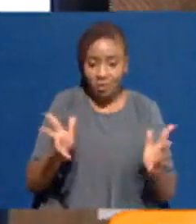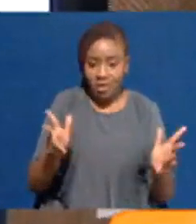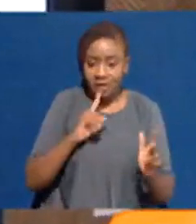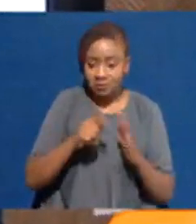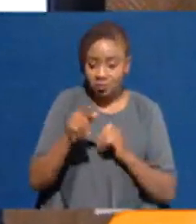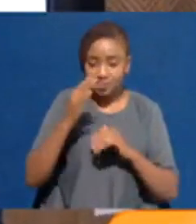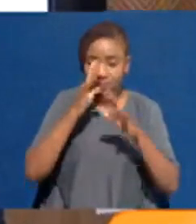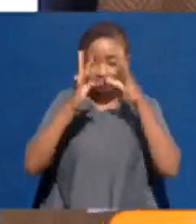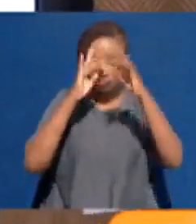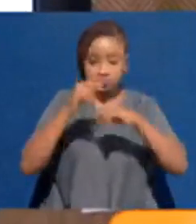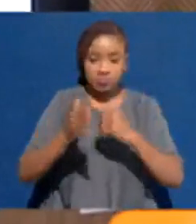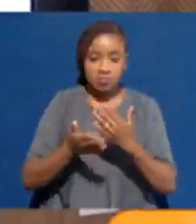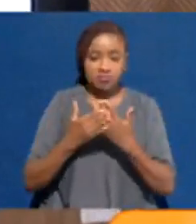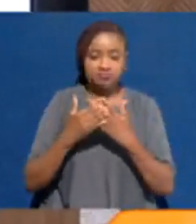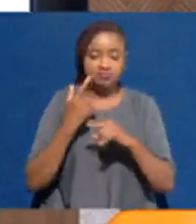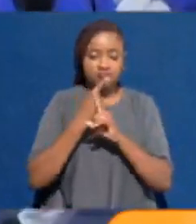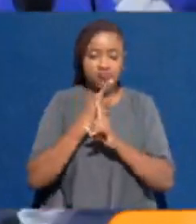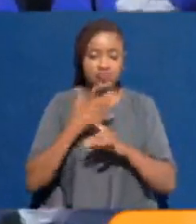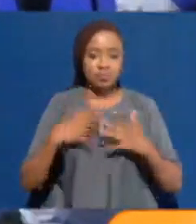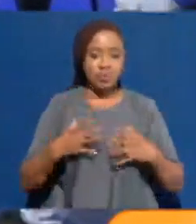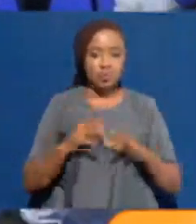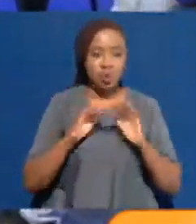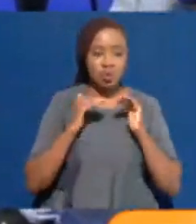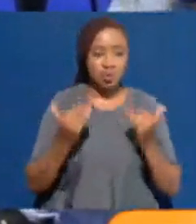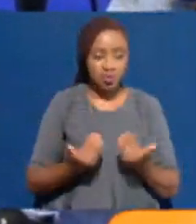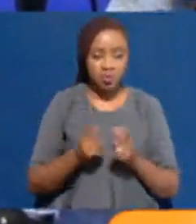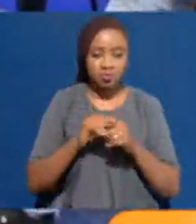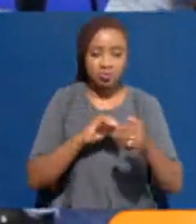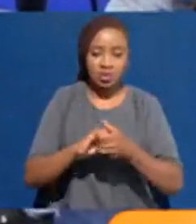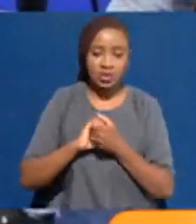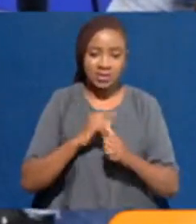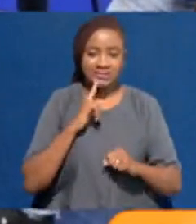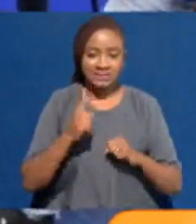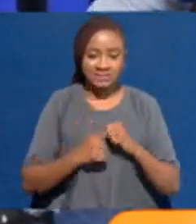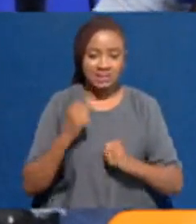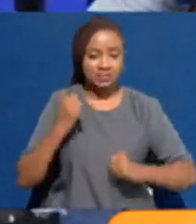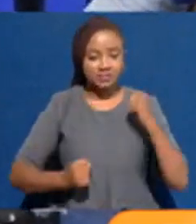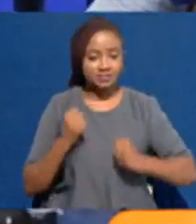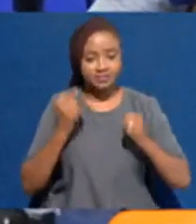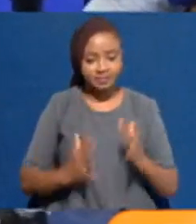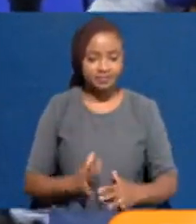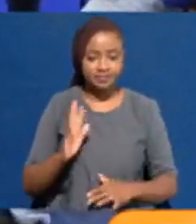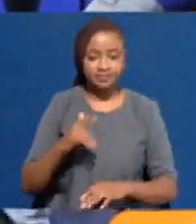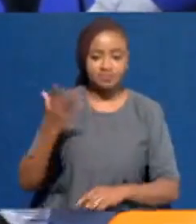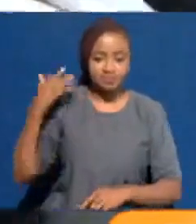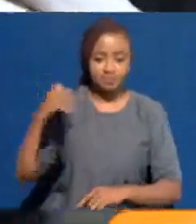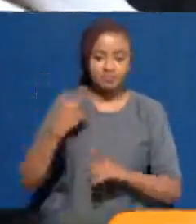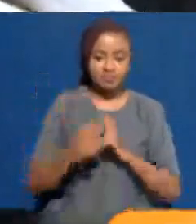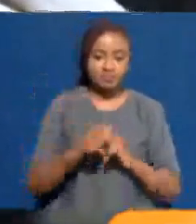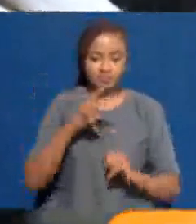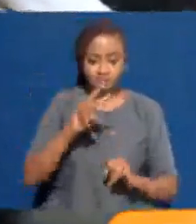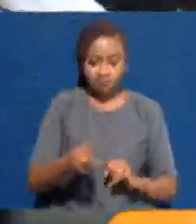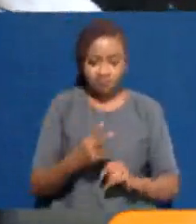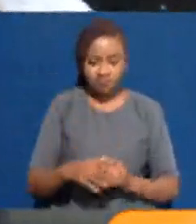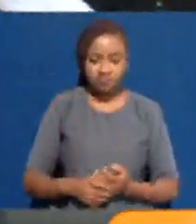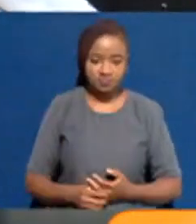globally. Team Visa athlete program has engaged more than 600 athletes since the year 2000, all selected based on the